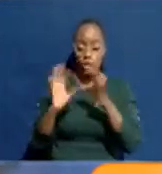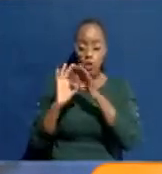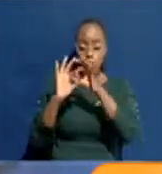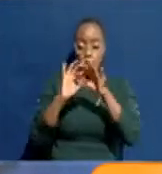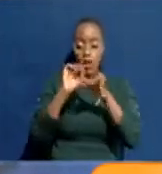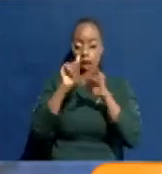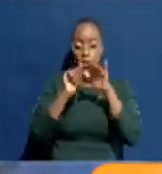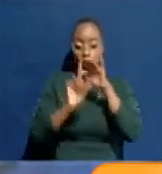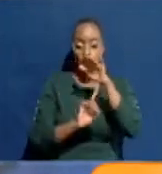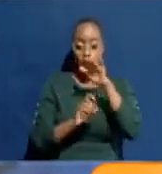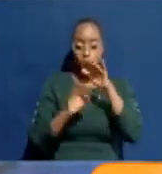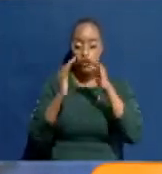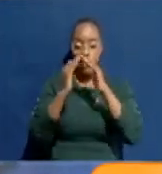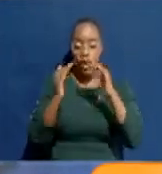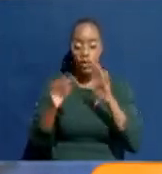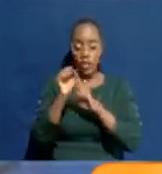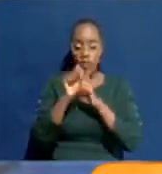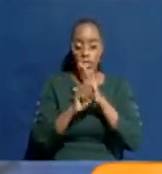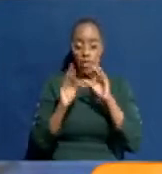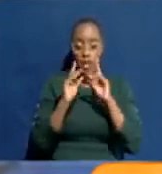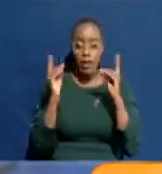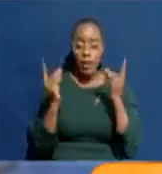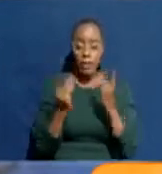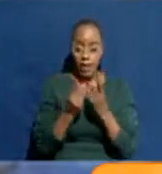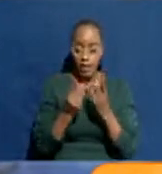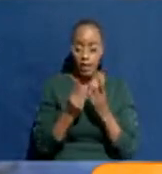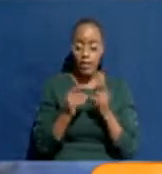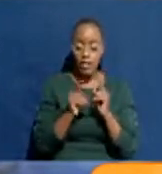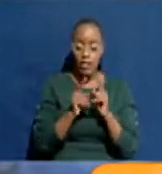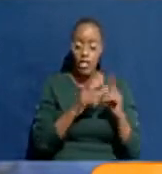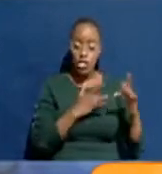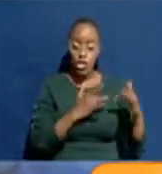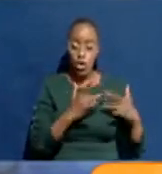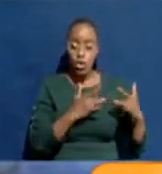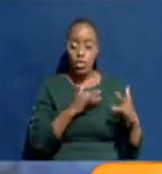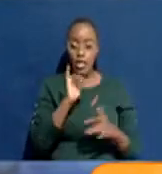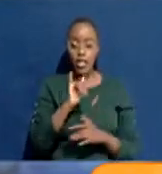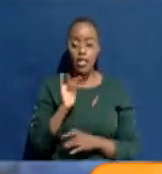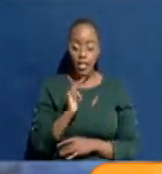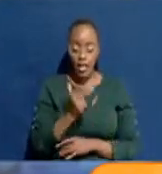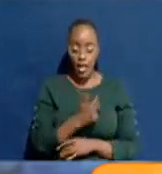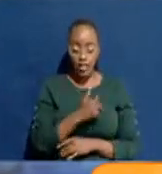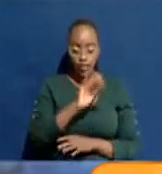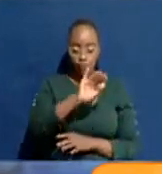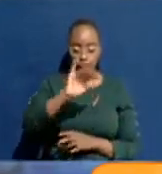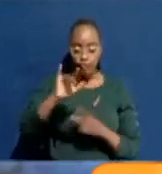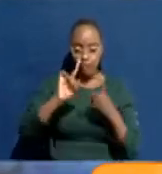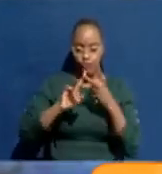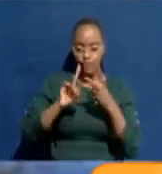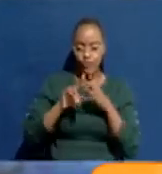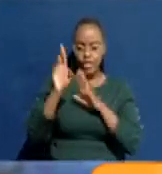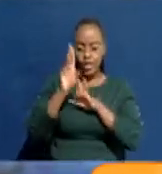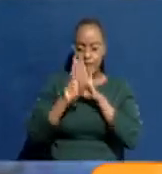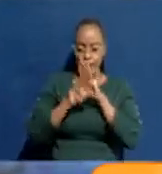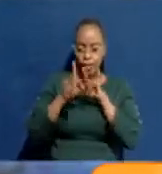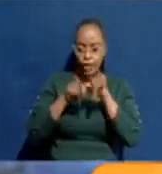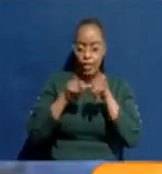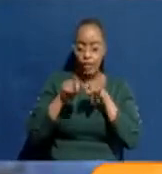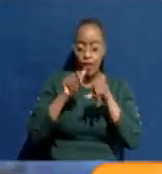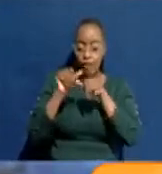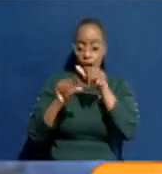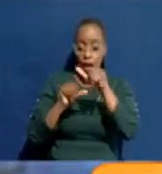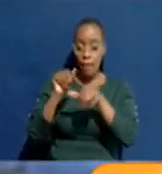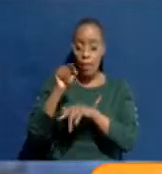of Housing, the State Department for Housing, is already concerning enough. Two, you need to develop the regulations around